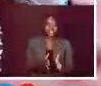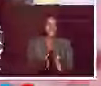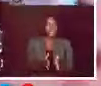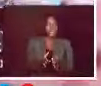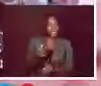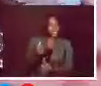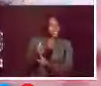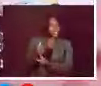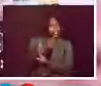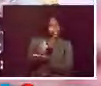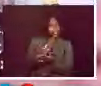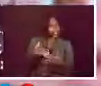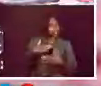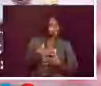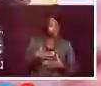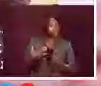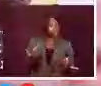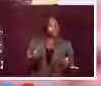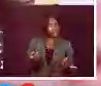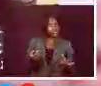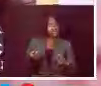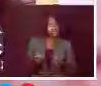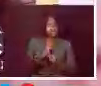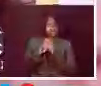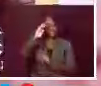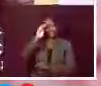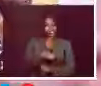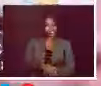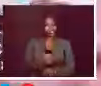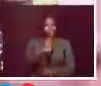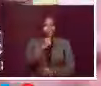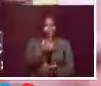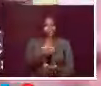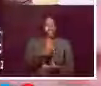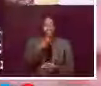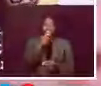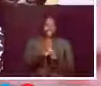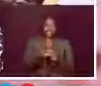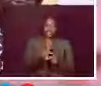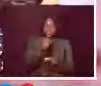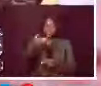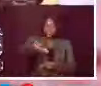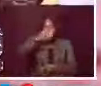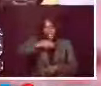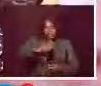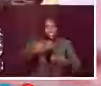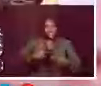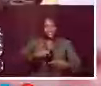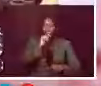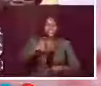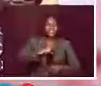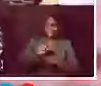was convinced by somebody in this chamber. I don't want to mention his name. I don't want to bring him into this debate. There is no